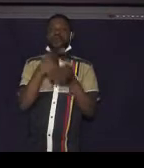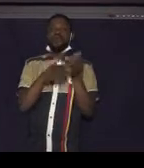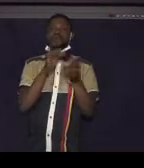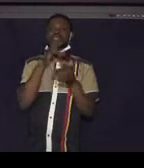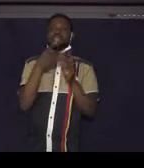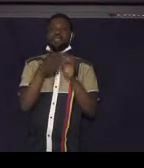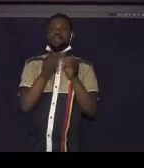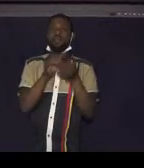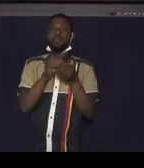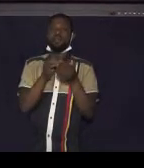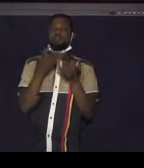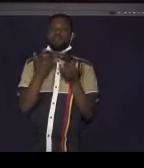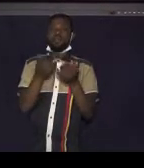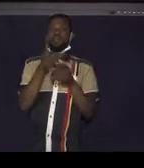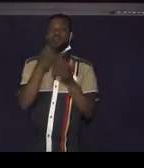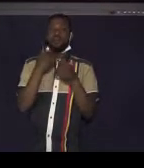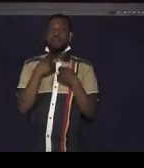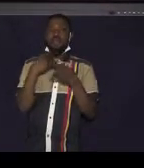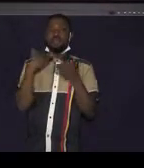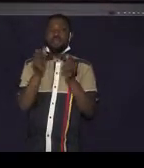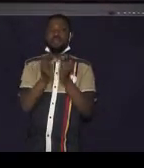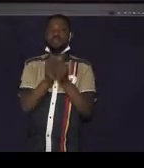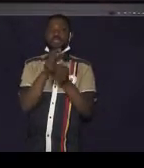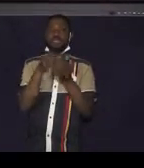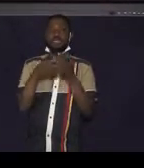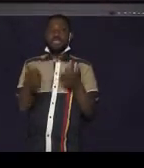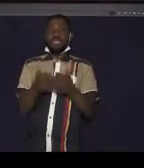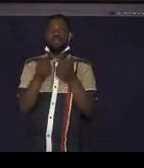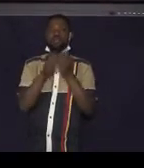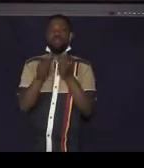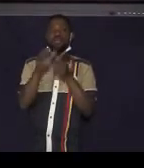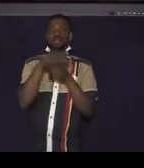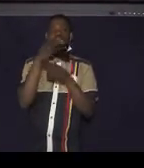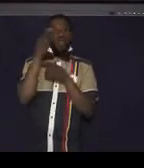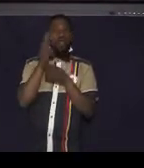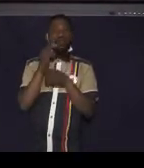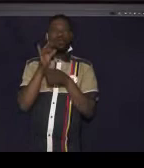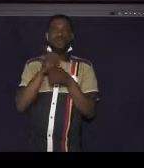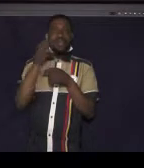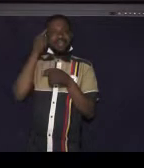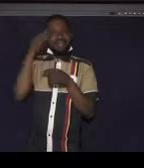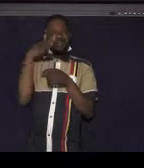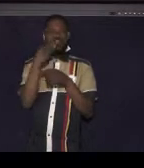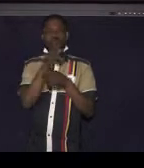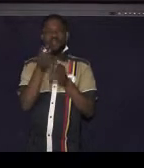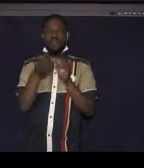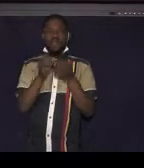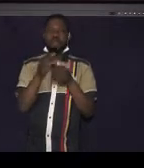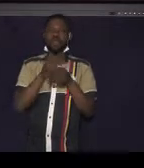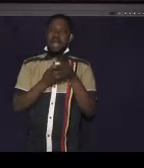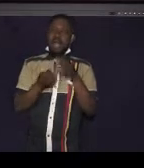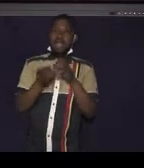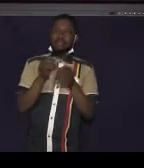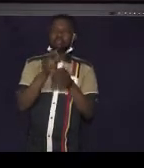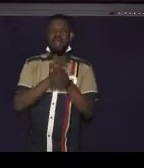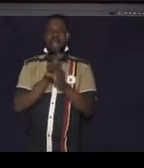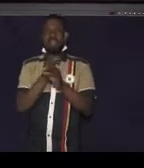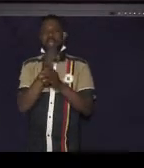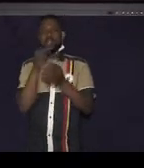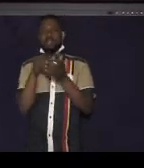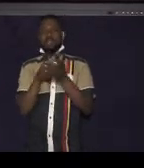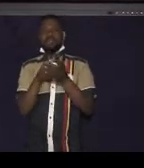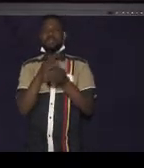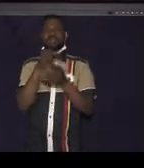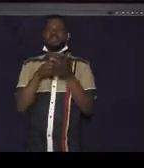the number? Okay, you've played this game with your uncle or your auntie before. I think of a number, I had this, I subtract this, I get this.